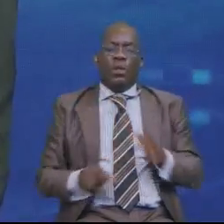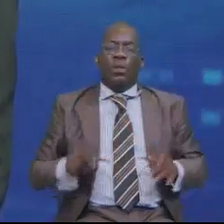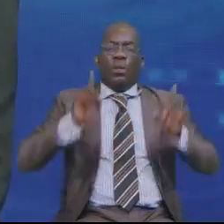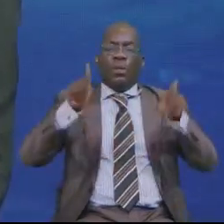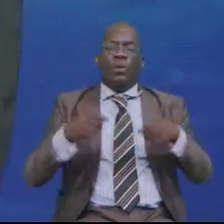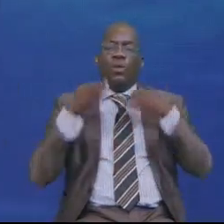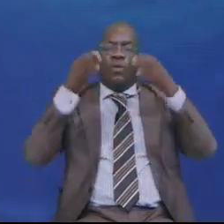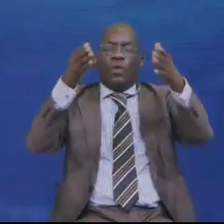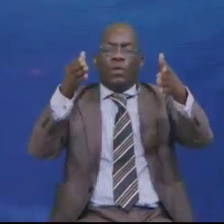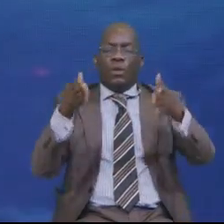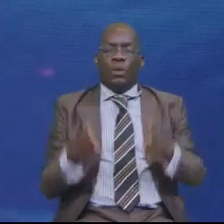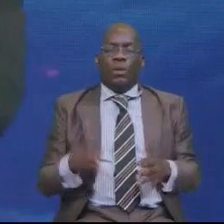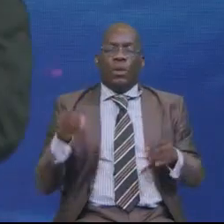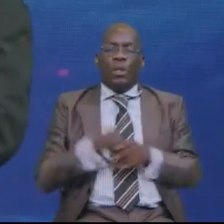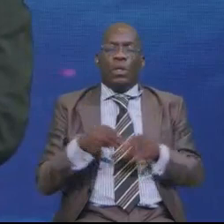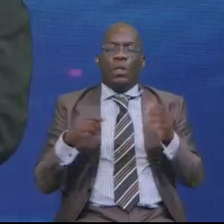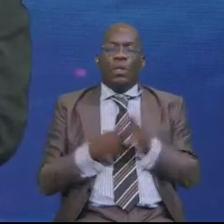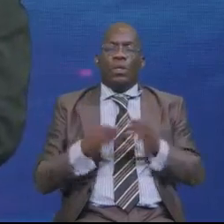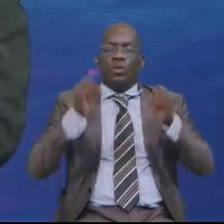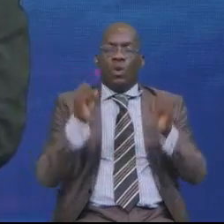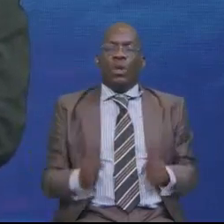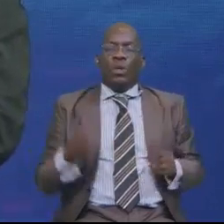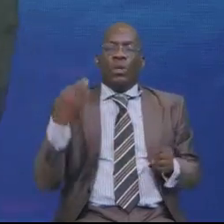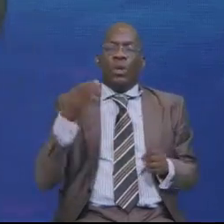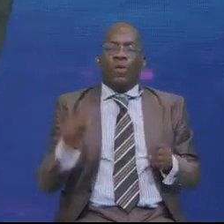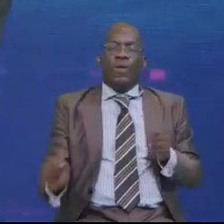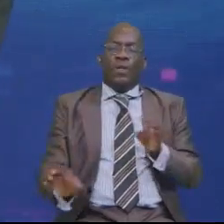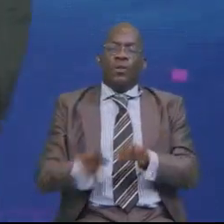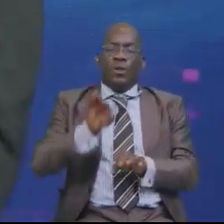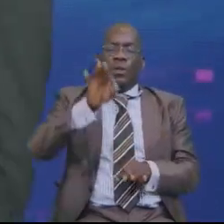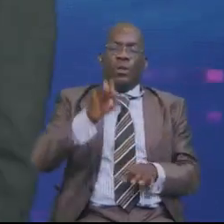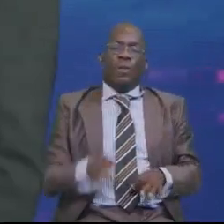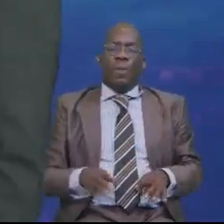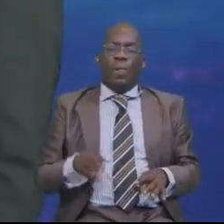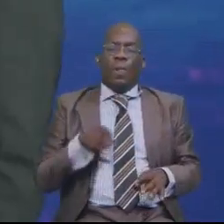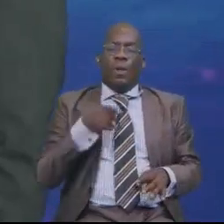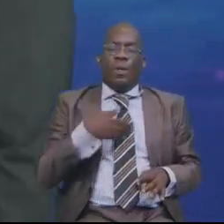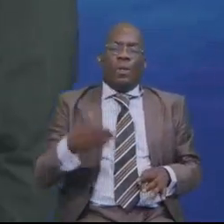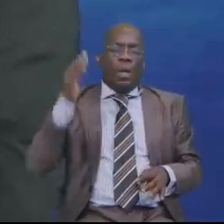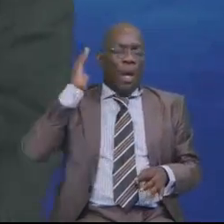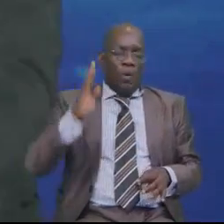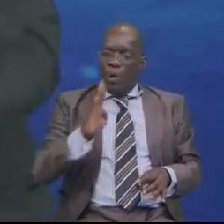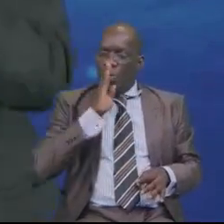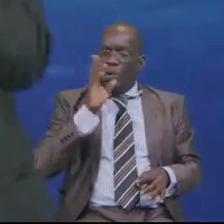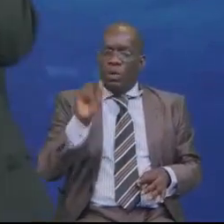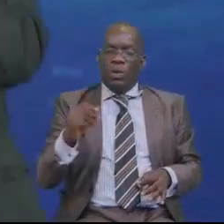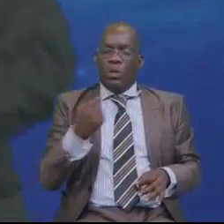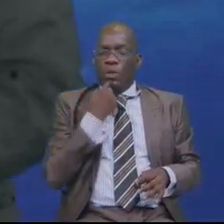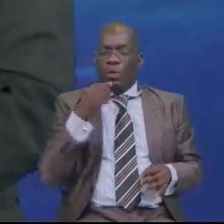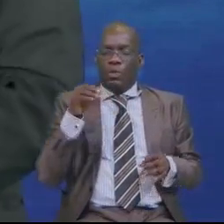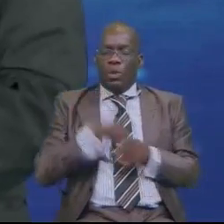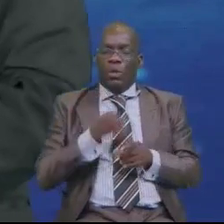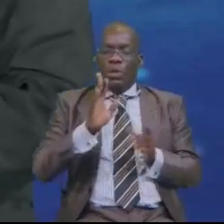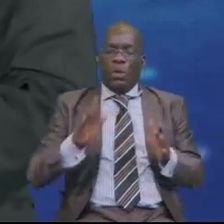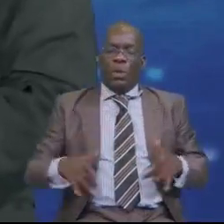forth. In this power of the Spirit, there will be no disappointment in your life. Lord, we